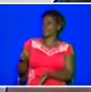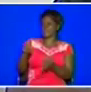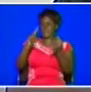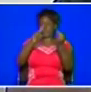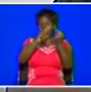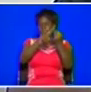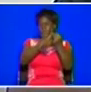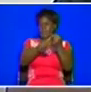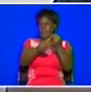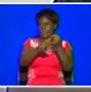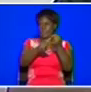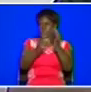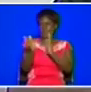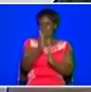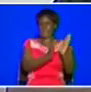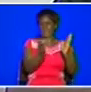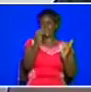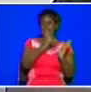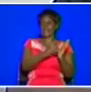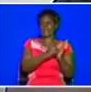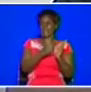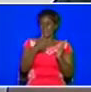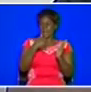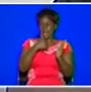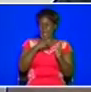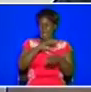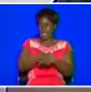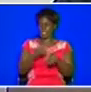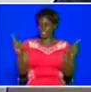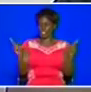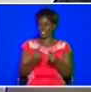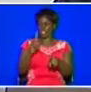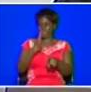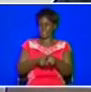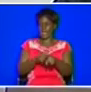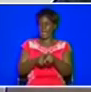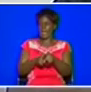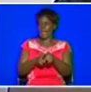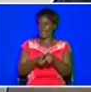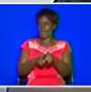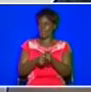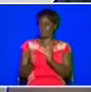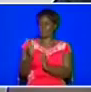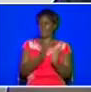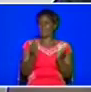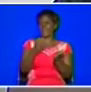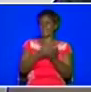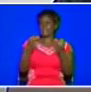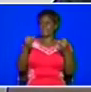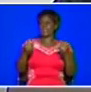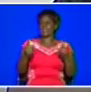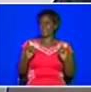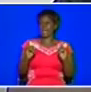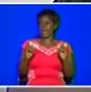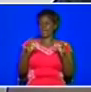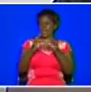Two, you restructure it, because we've been taking short-term, expensive commercial debt. So you restructure it. You try and move more